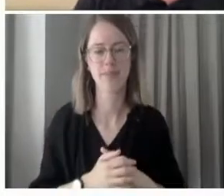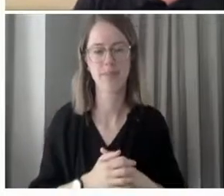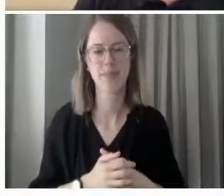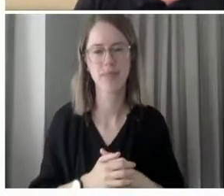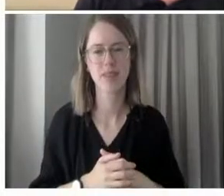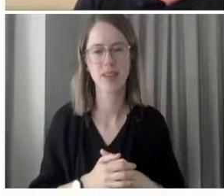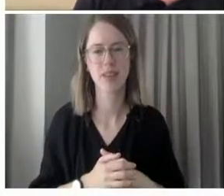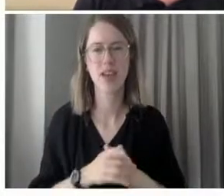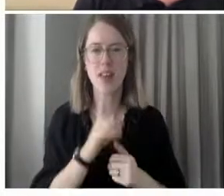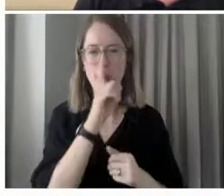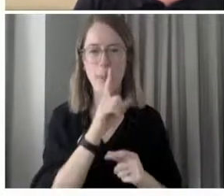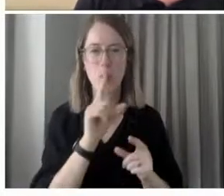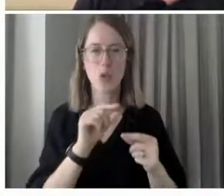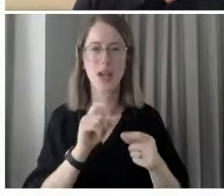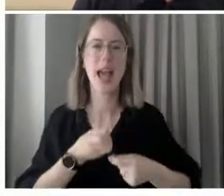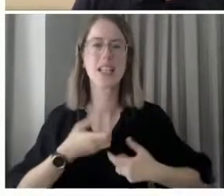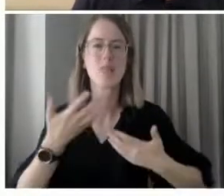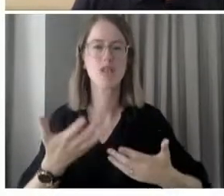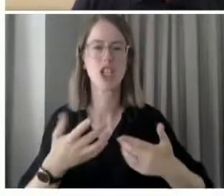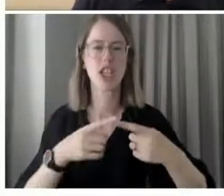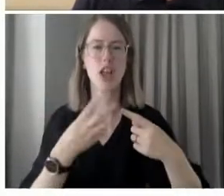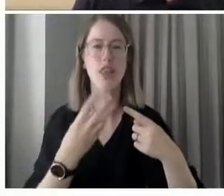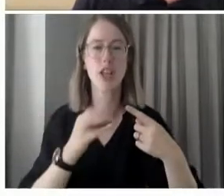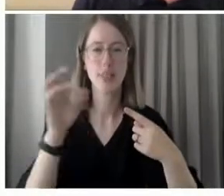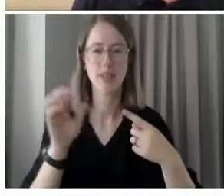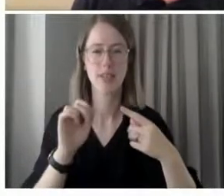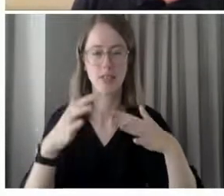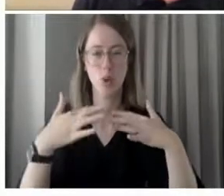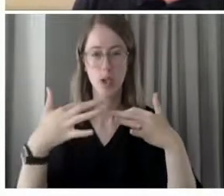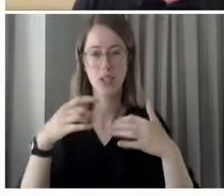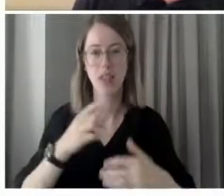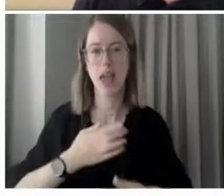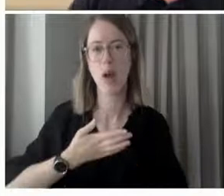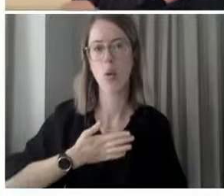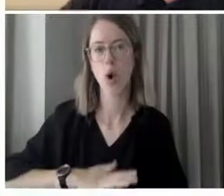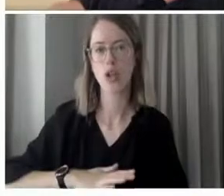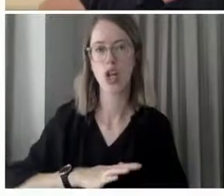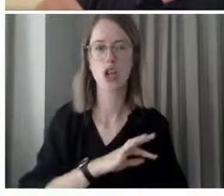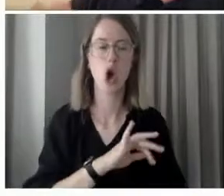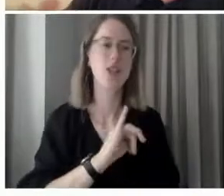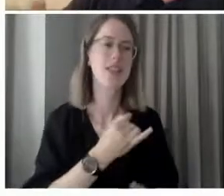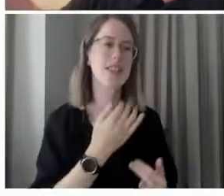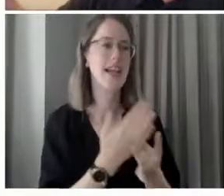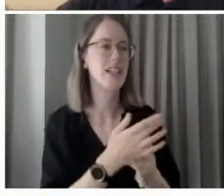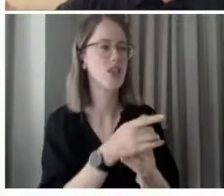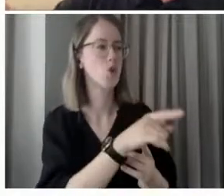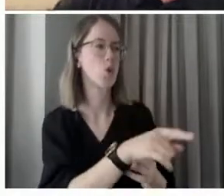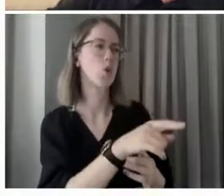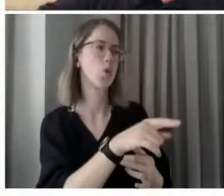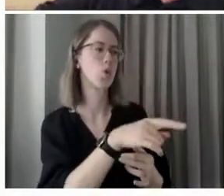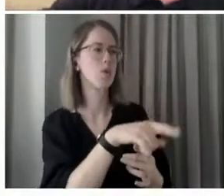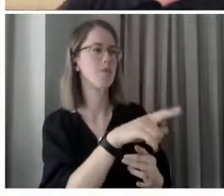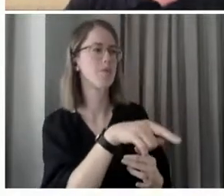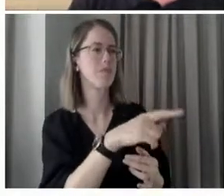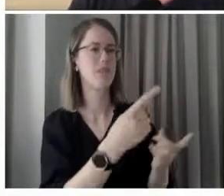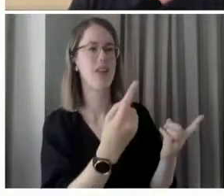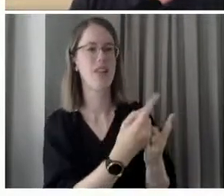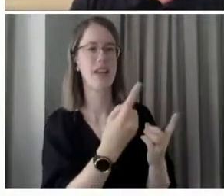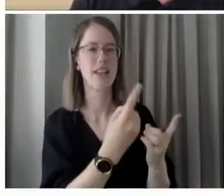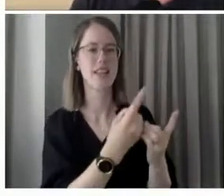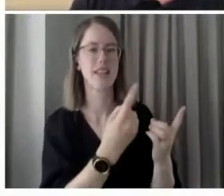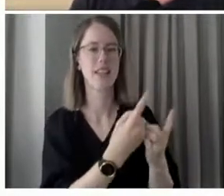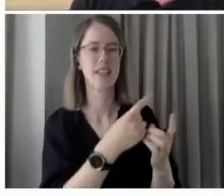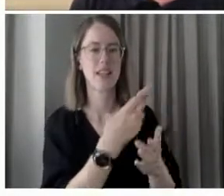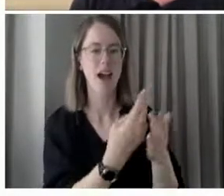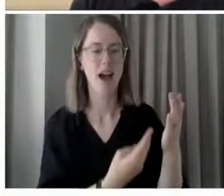30% of the audience here. What they really wanted wasn't just access to the art. What